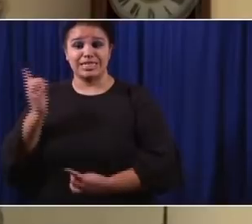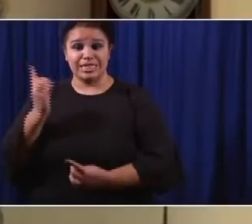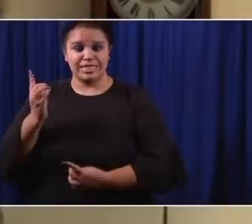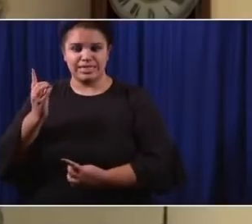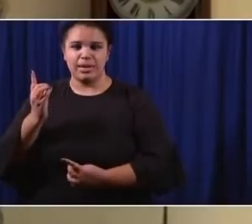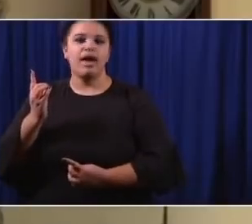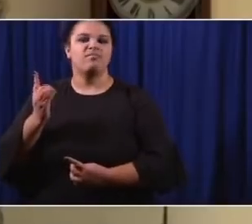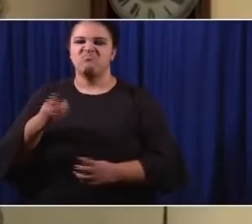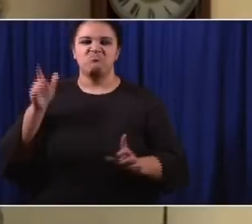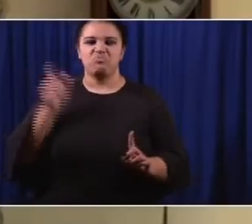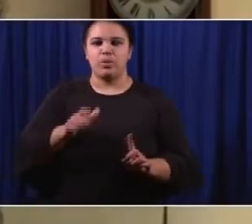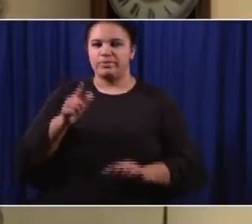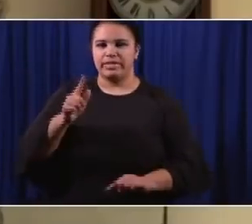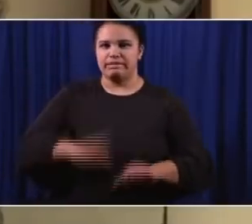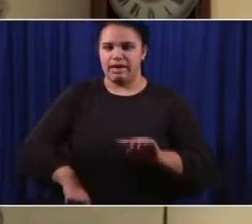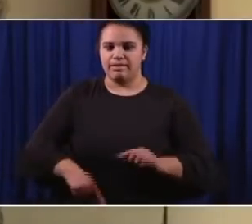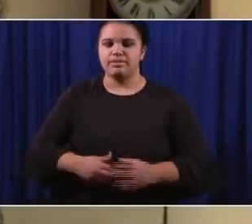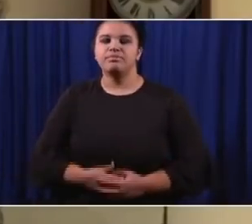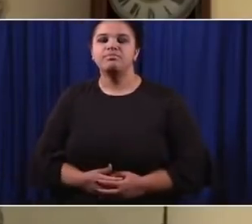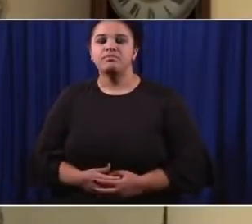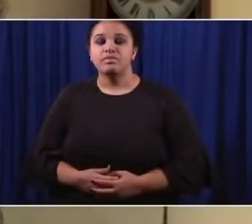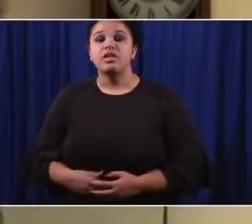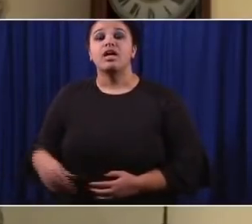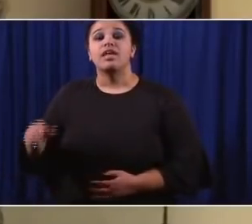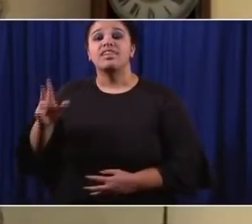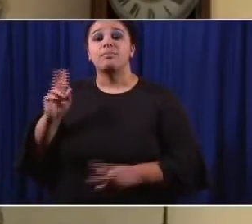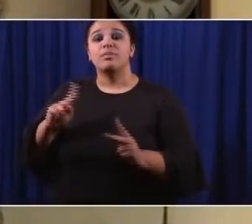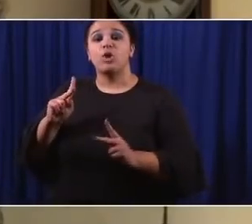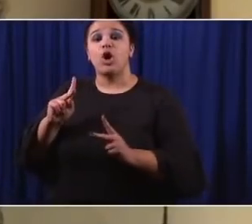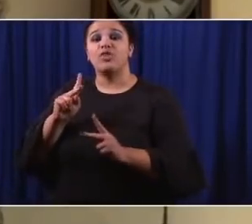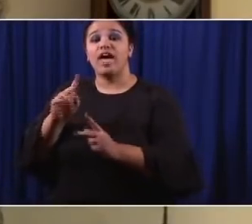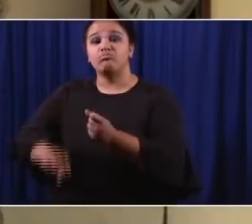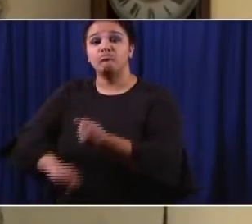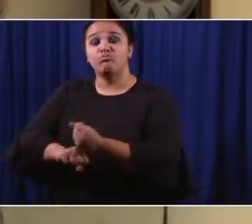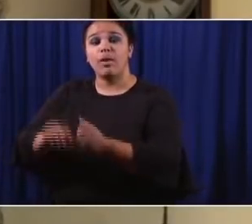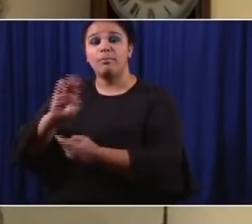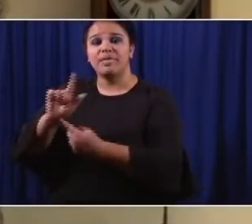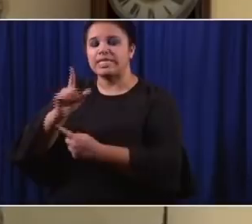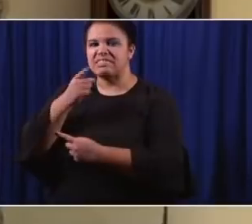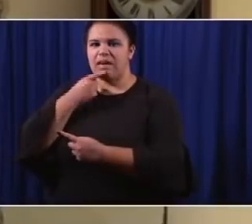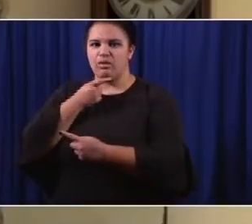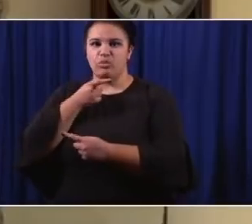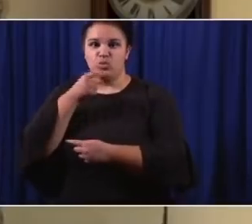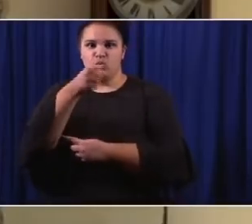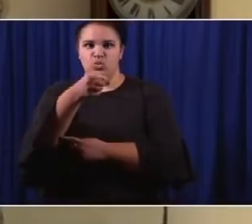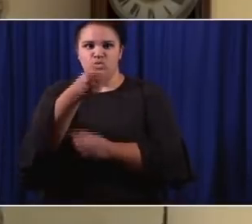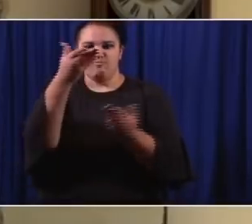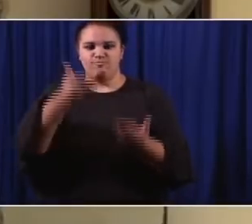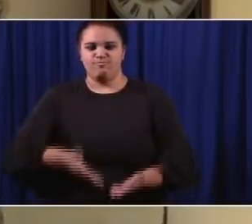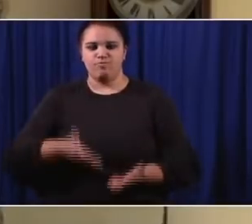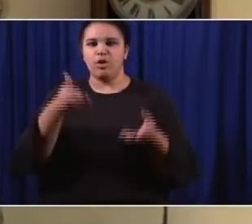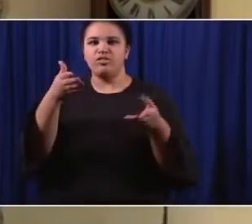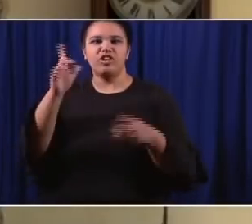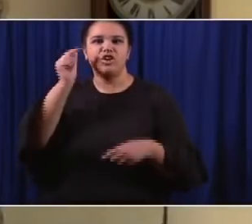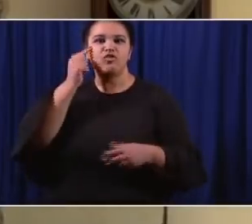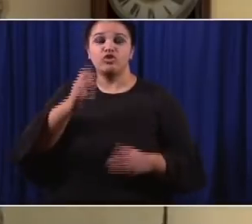impose such quarantines in the first place. What is your reaction to this, and will you veto this bill if it gets to your